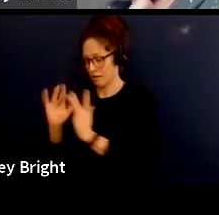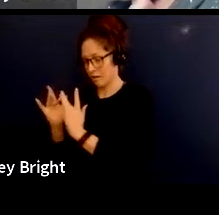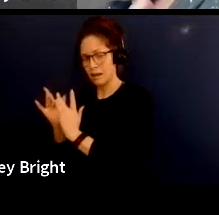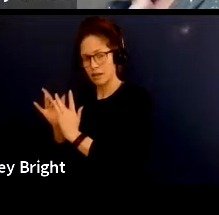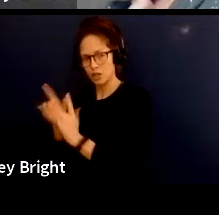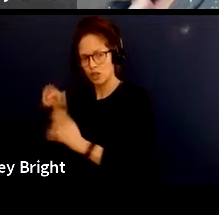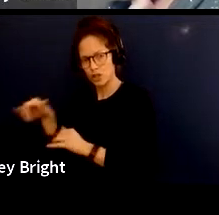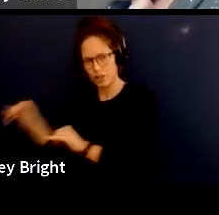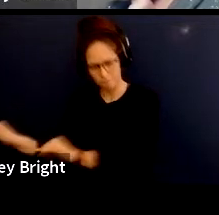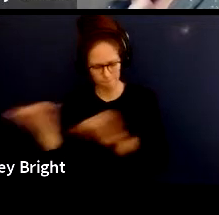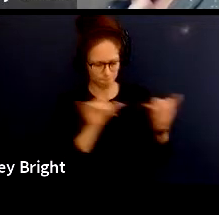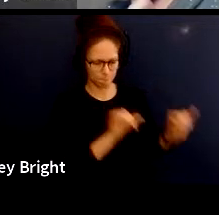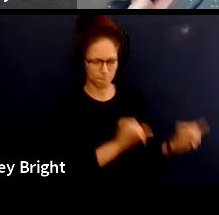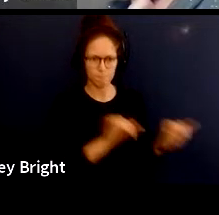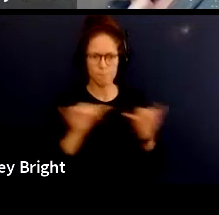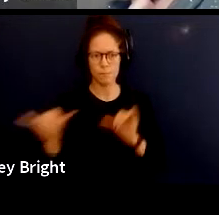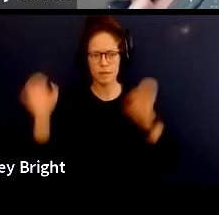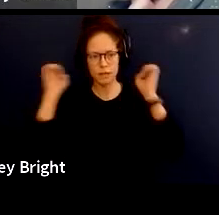same education